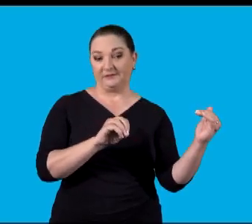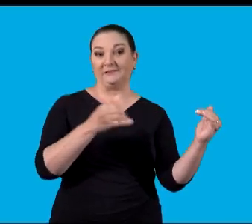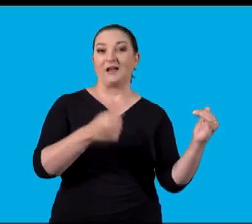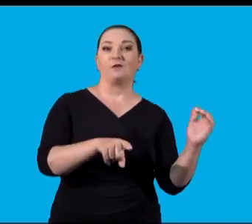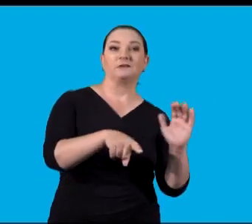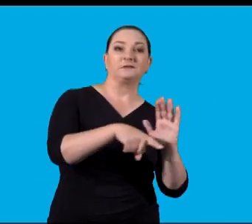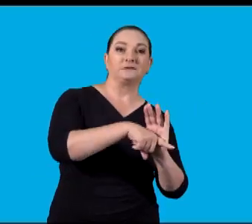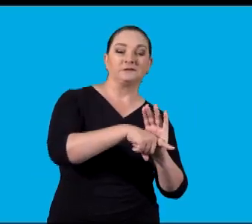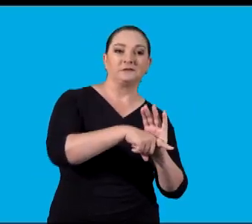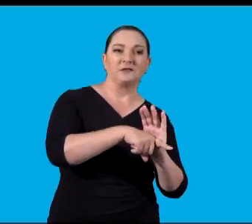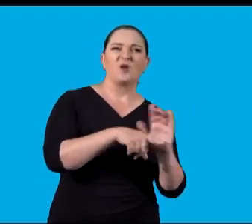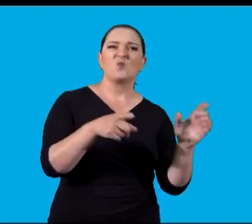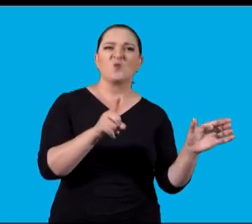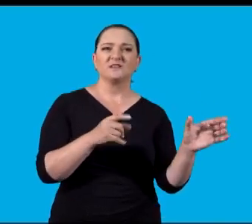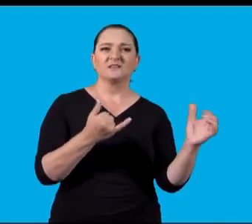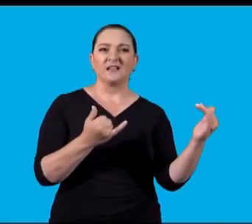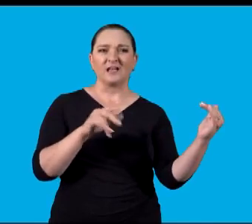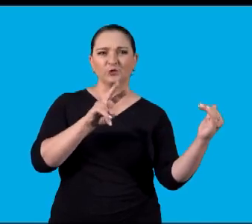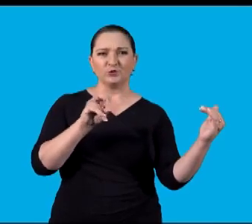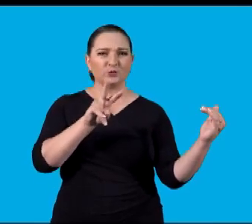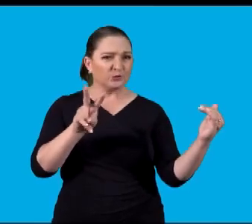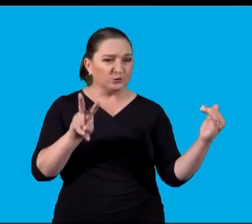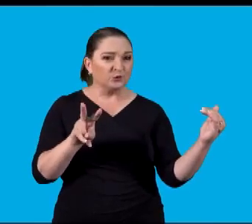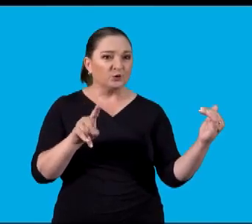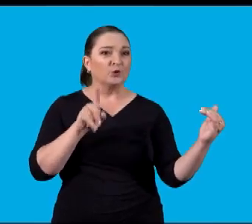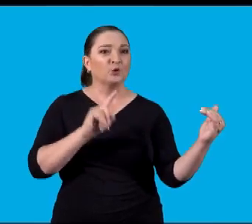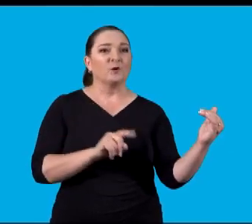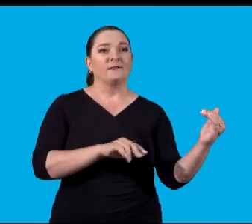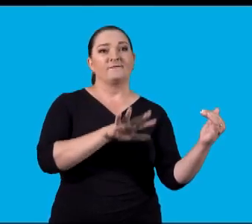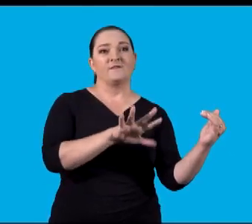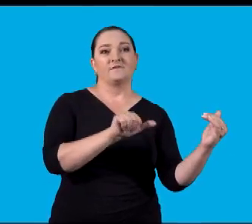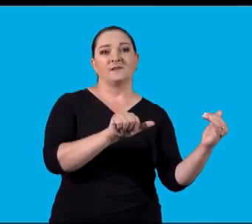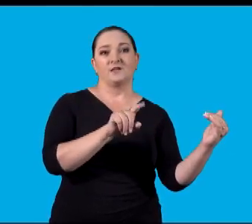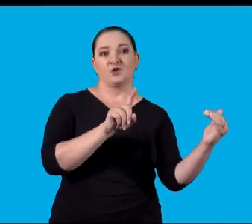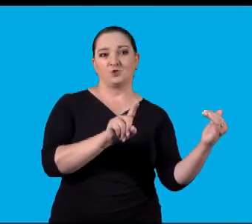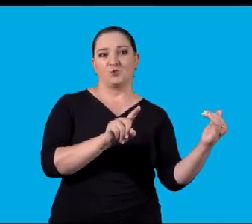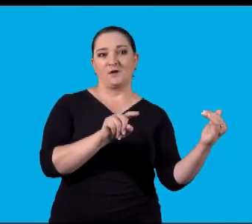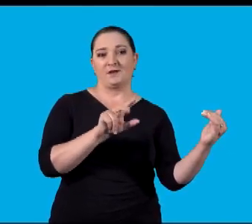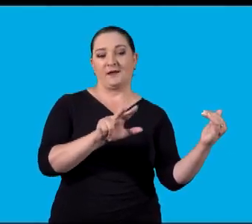110,250. Then I subtract my current, which is 2022, which is